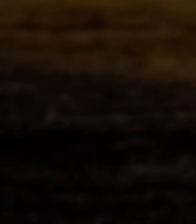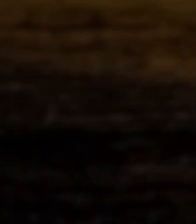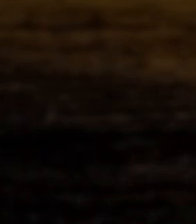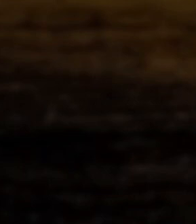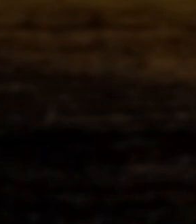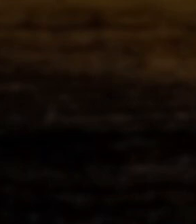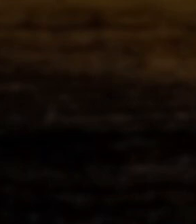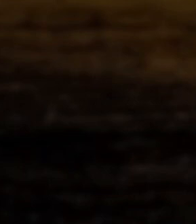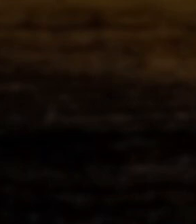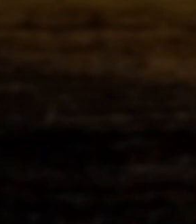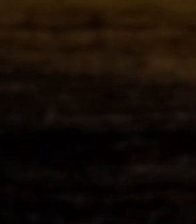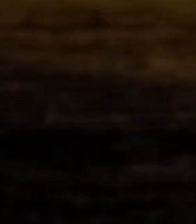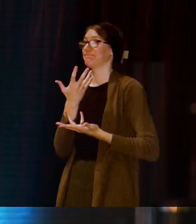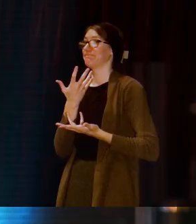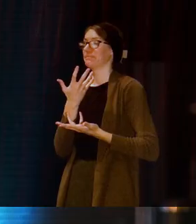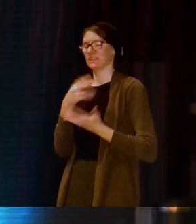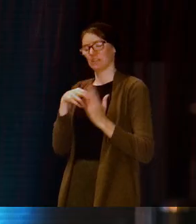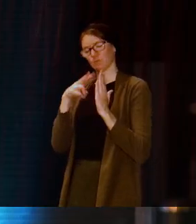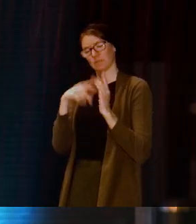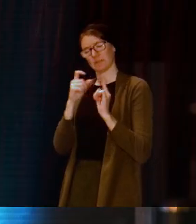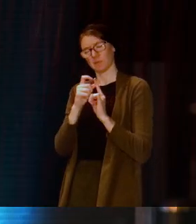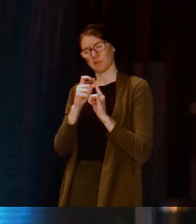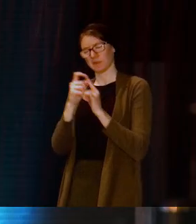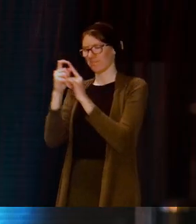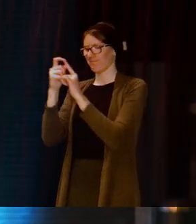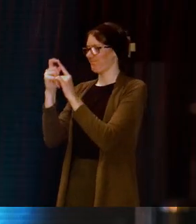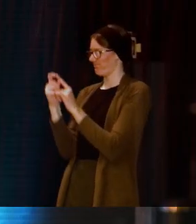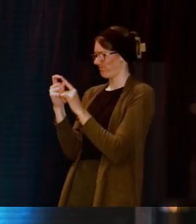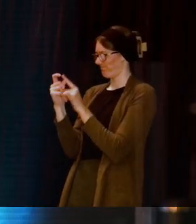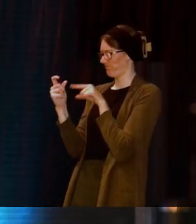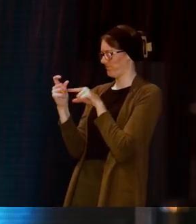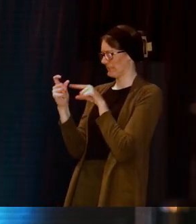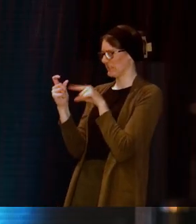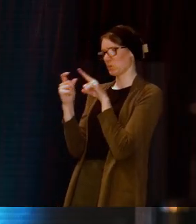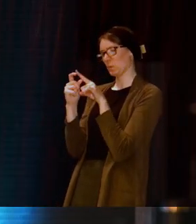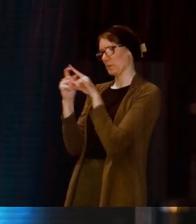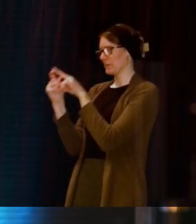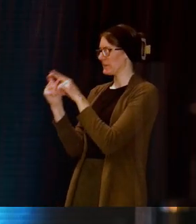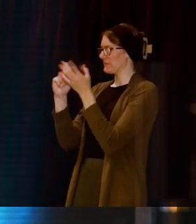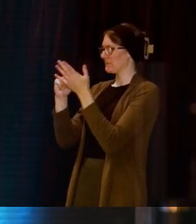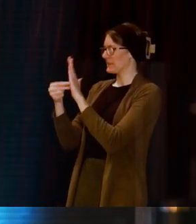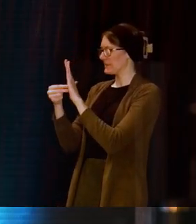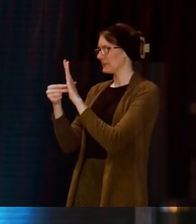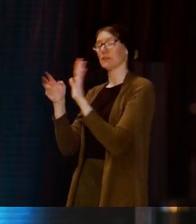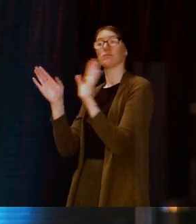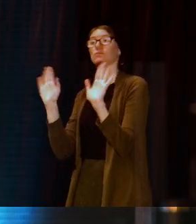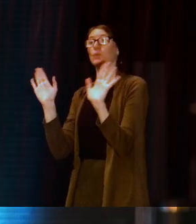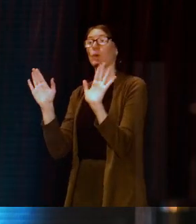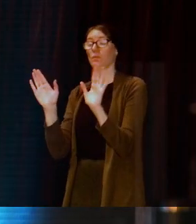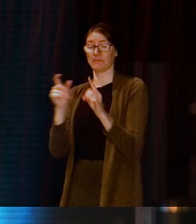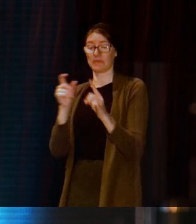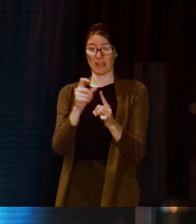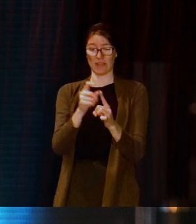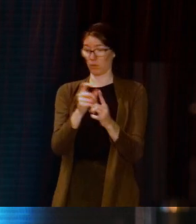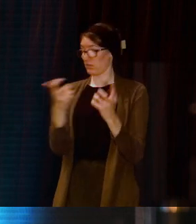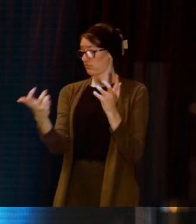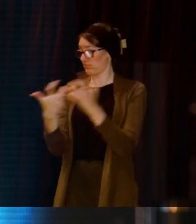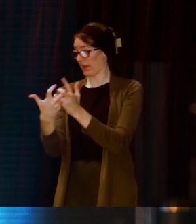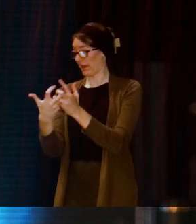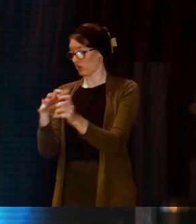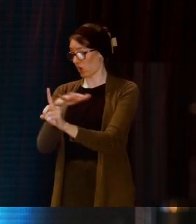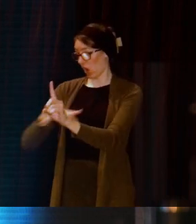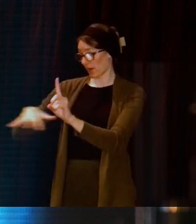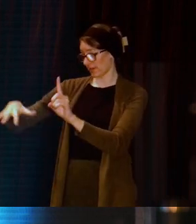information from it. You don't read a word and go, you know, I think what this word might be meaning is. No, you just say, how does it fit within its